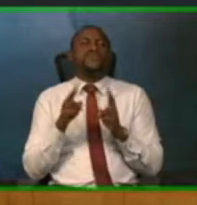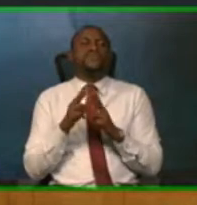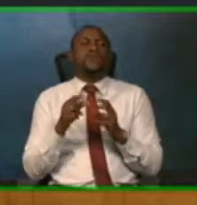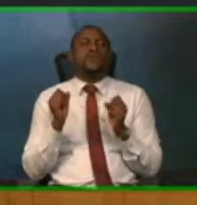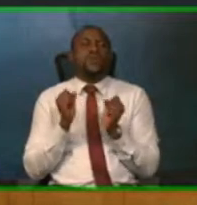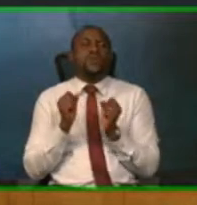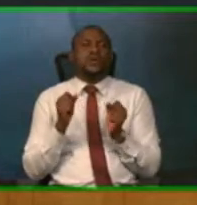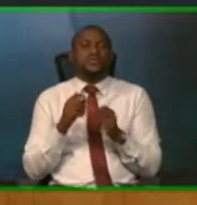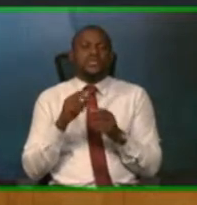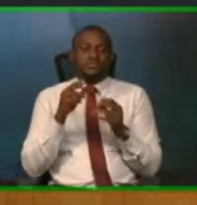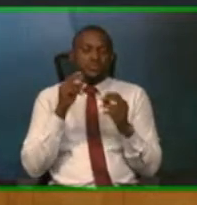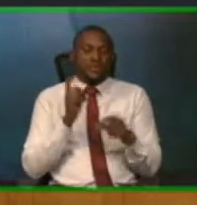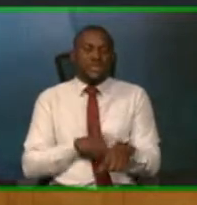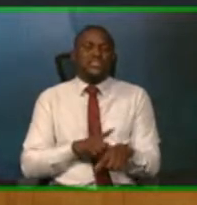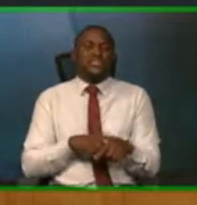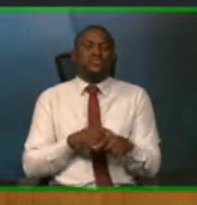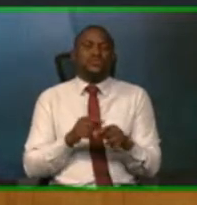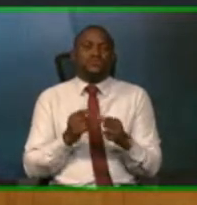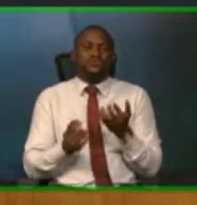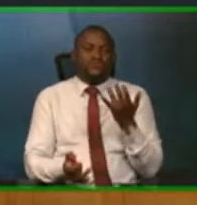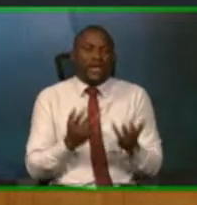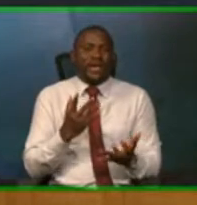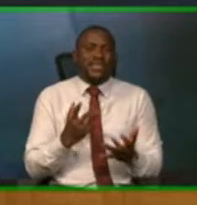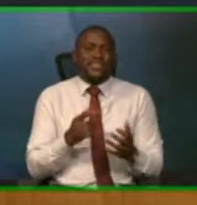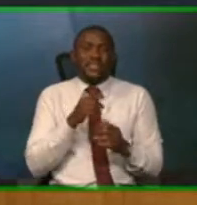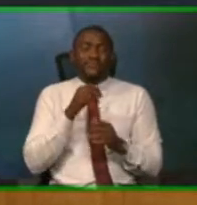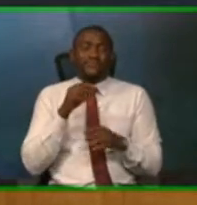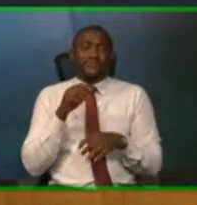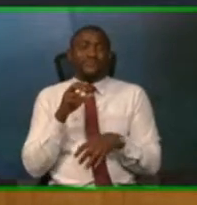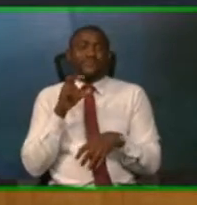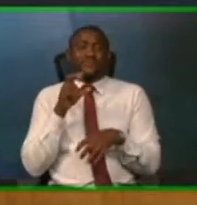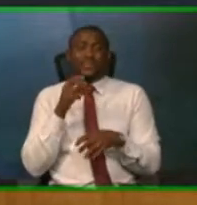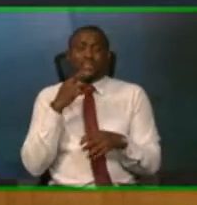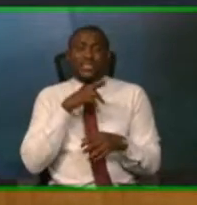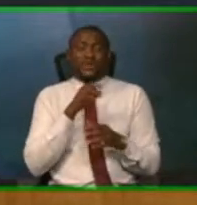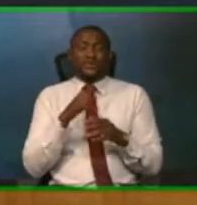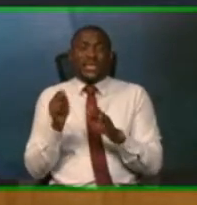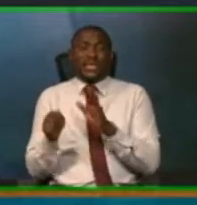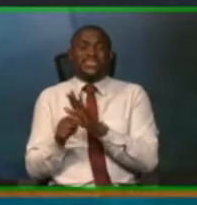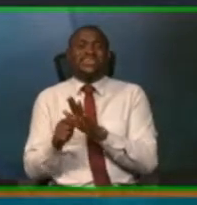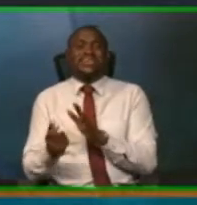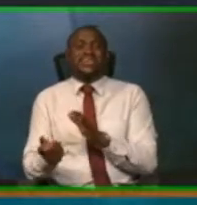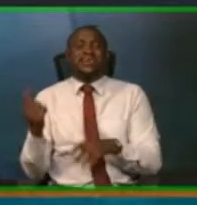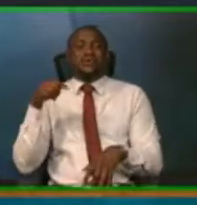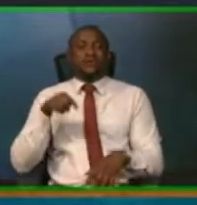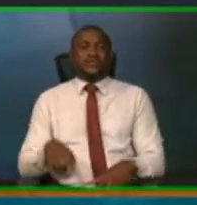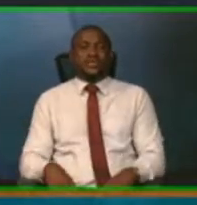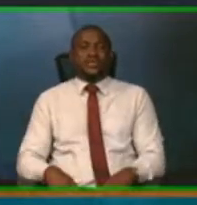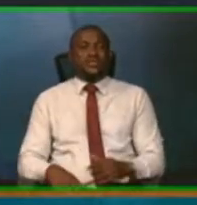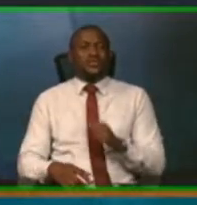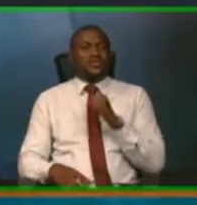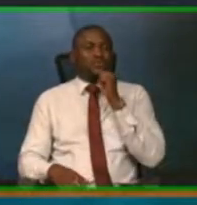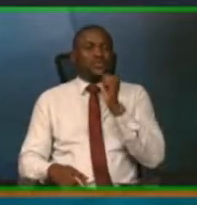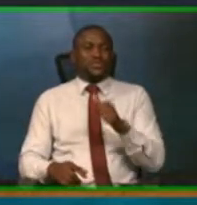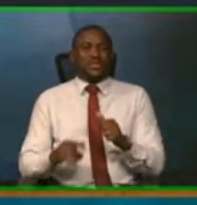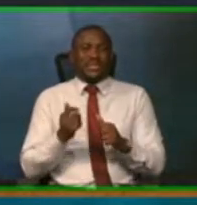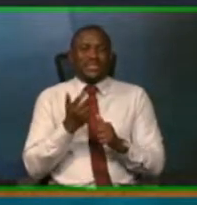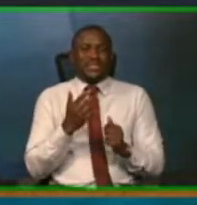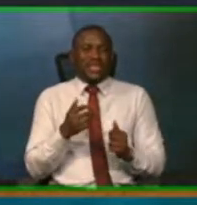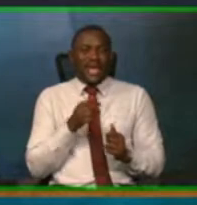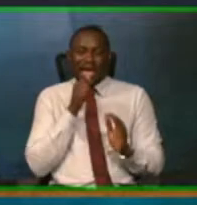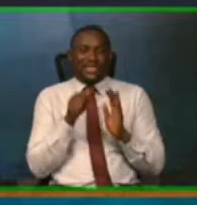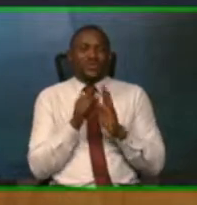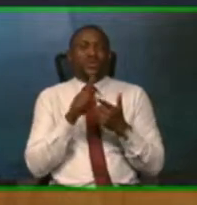it was lit with fire, the viper that was hiding came out. It is impossible for anything to hide when you are on